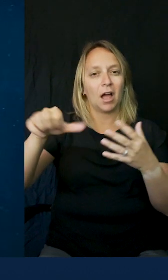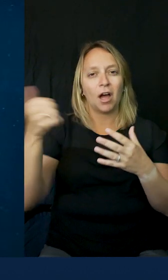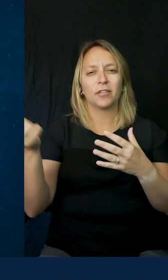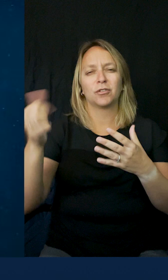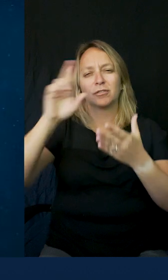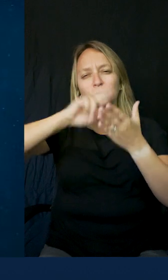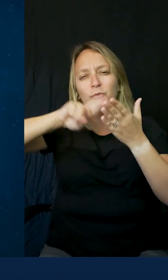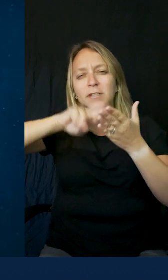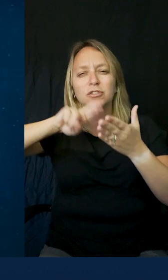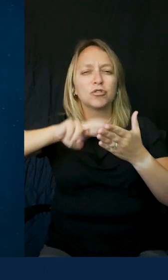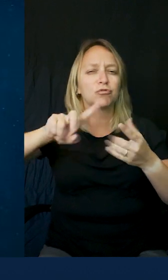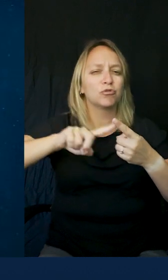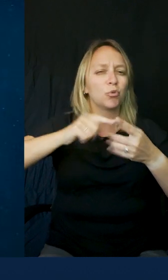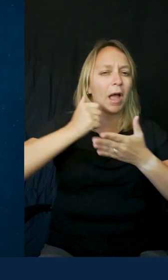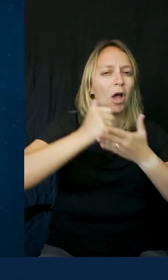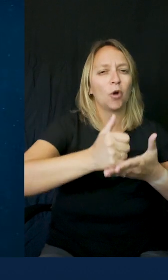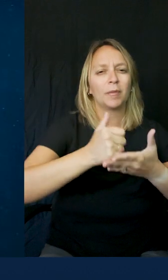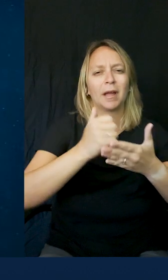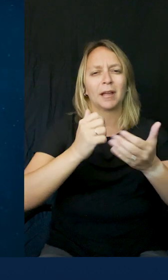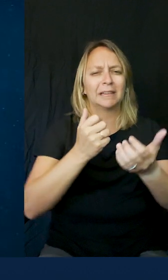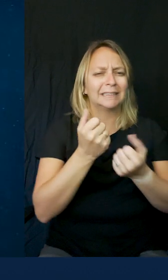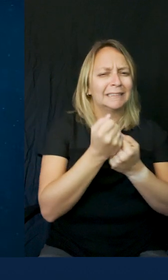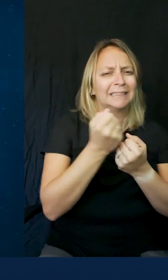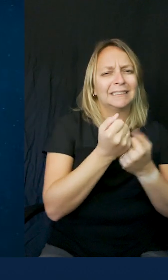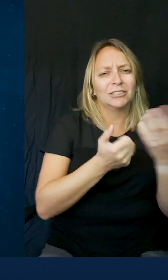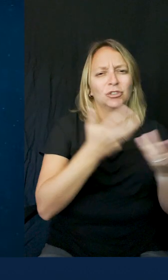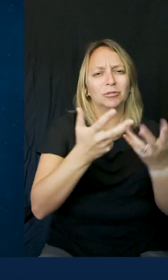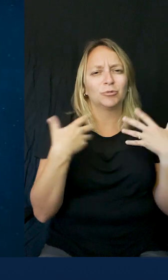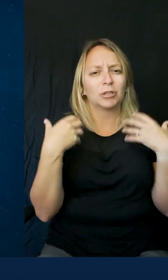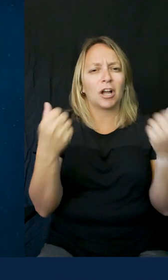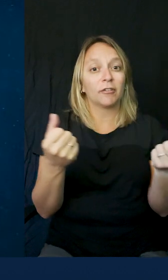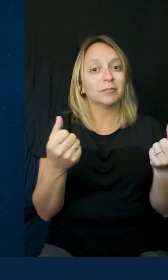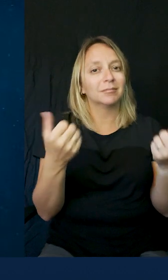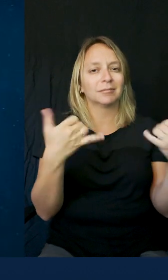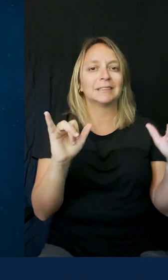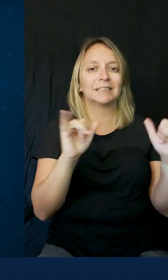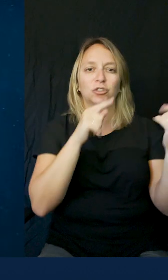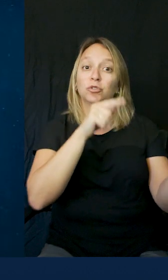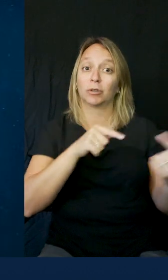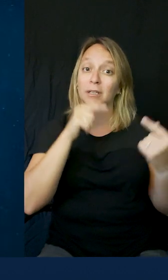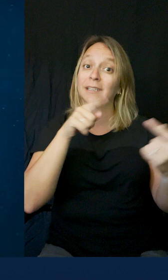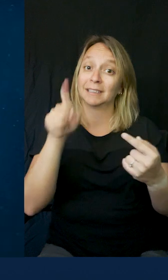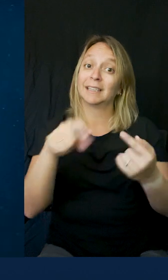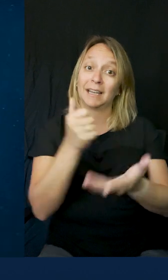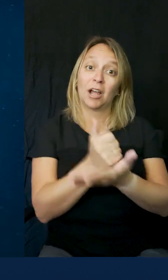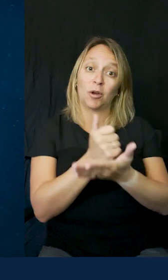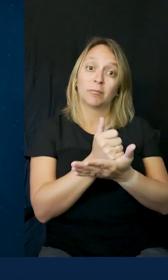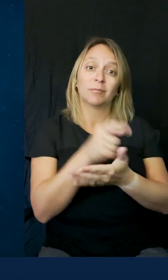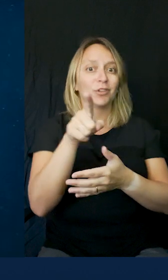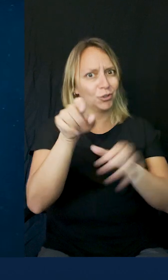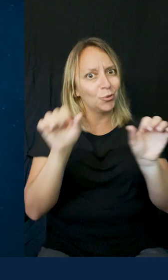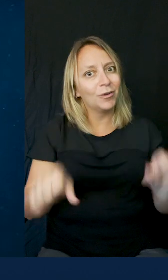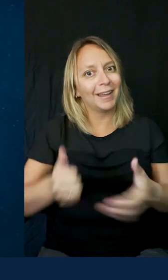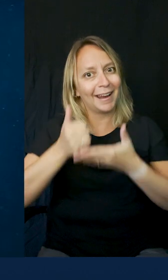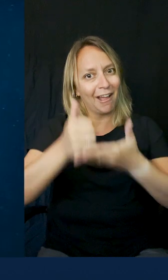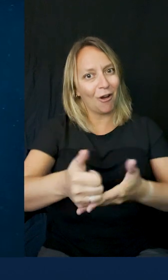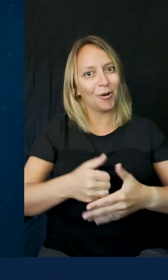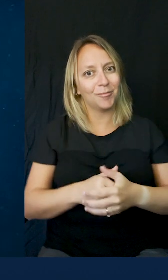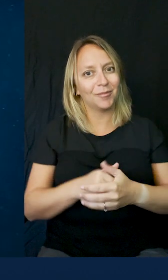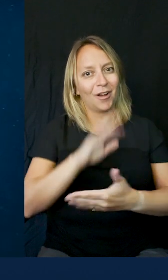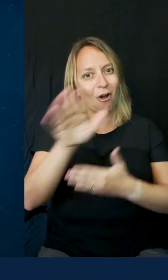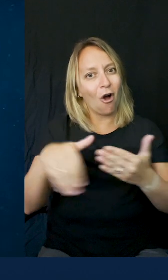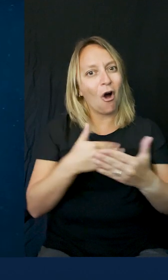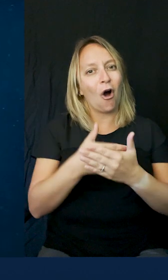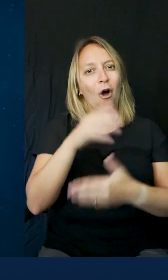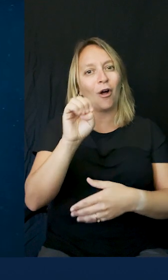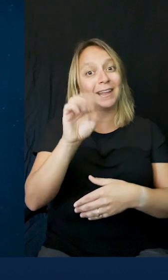in their recovery, but they are still struggling and need our help. You can help too. No matter where you live, all ecosystems